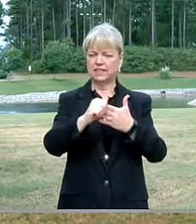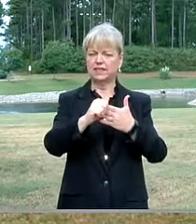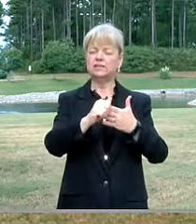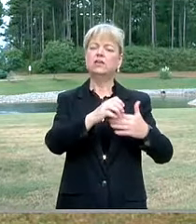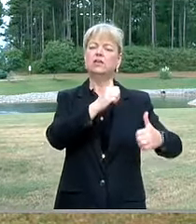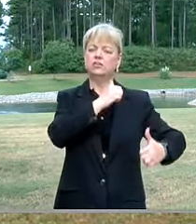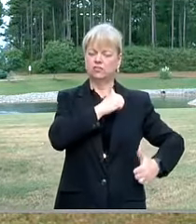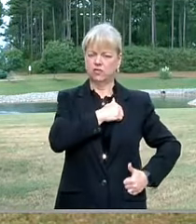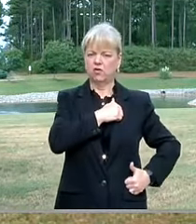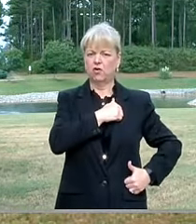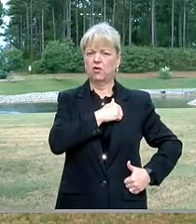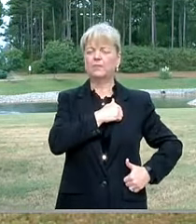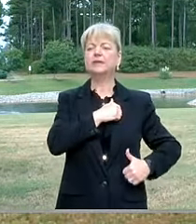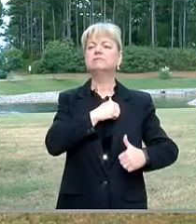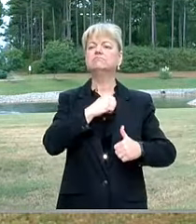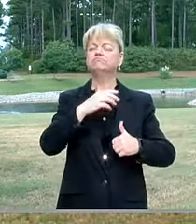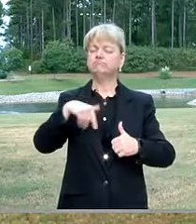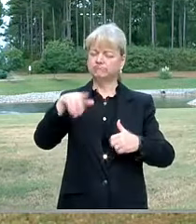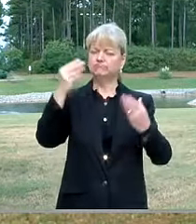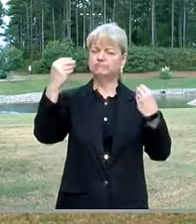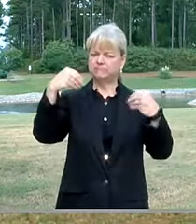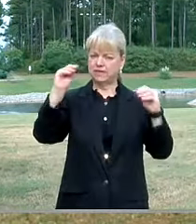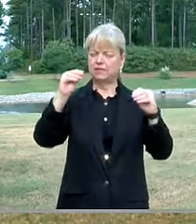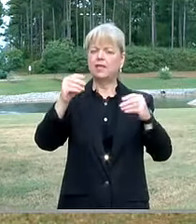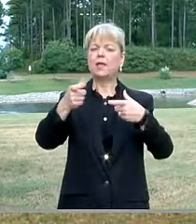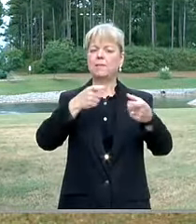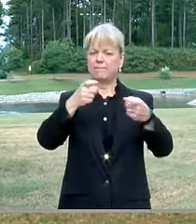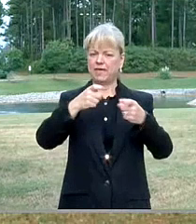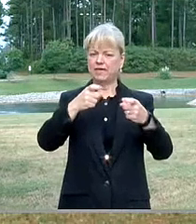Security Assistance Enterprise by managing